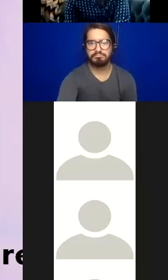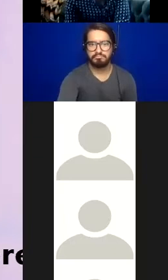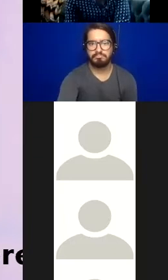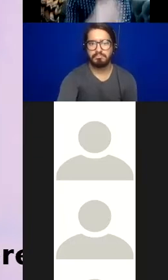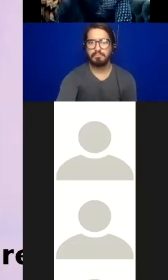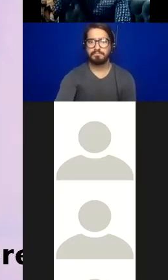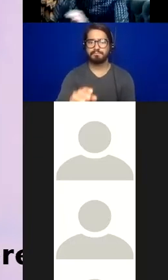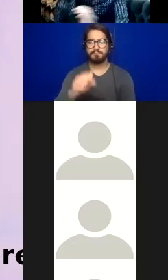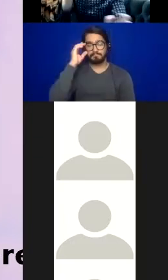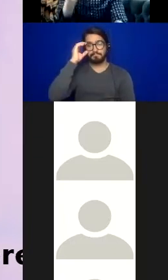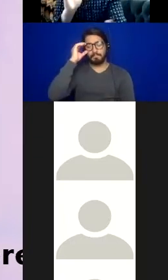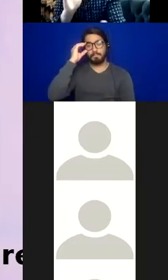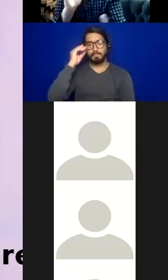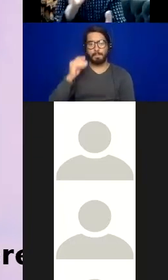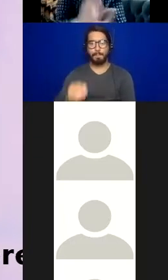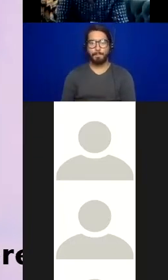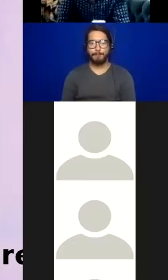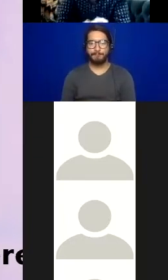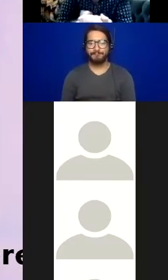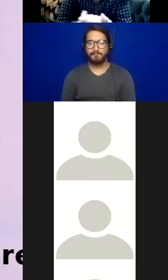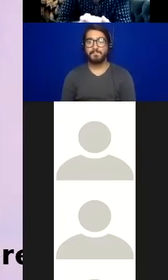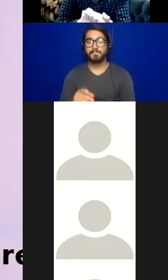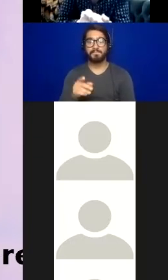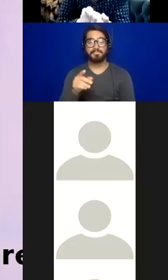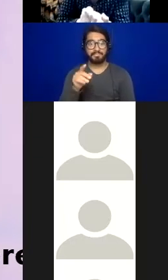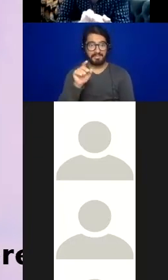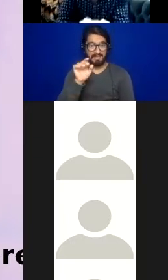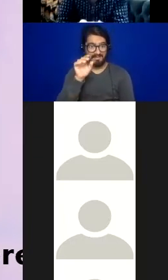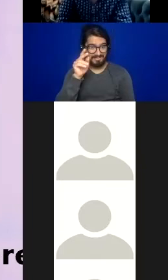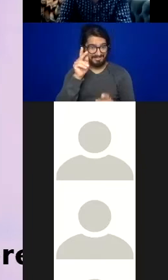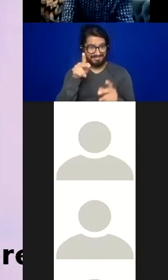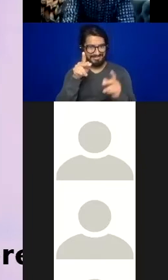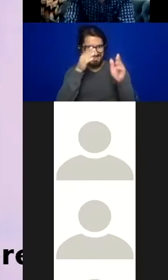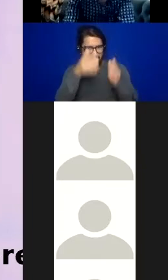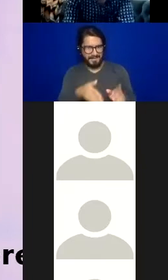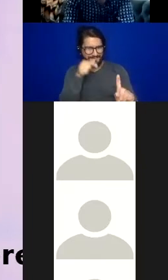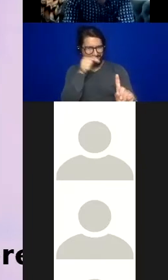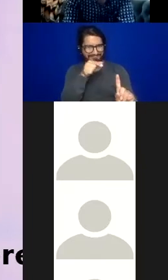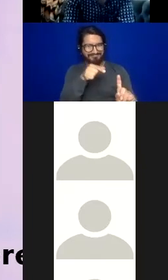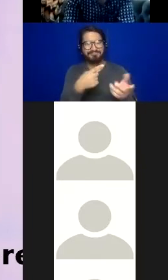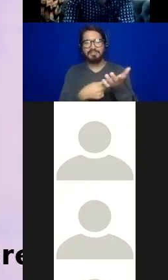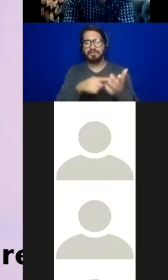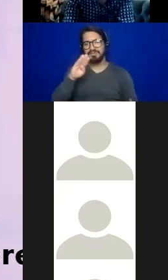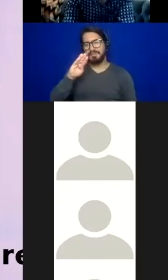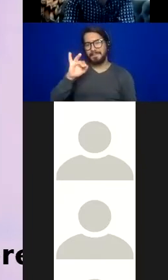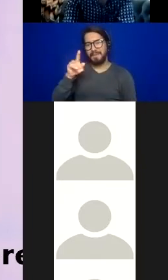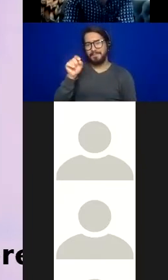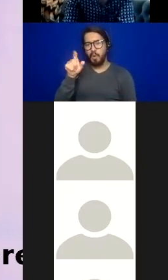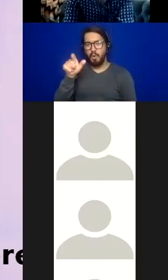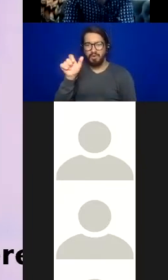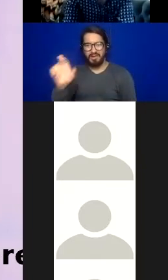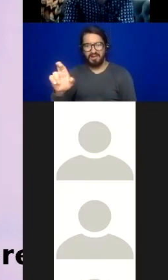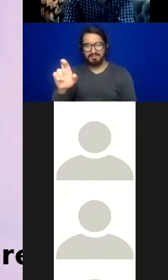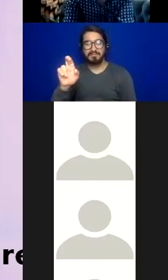And so, yeah, so that's someone talking about bipolar. This is another